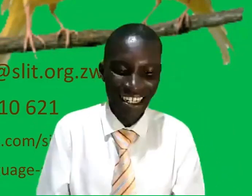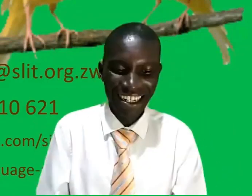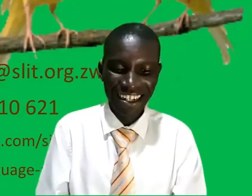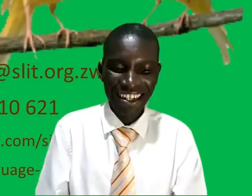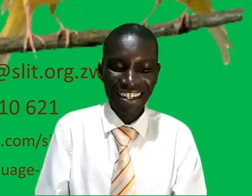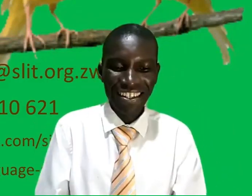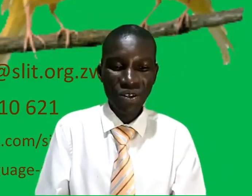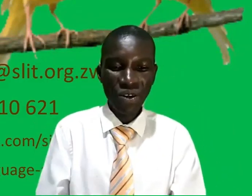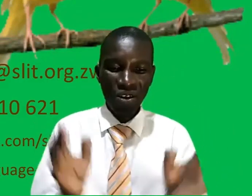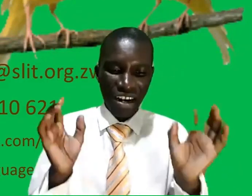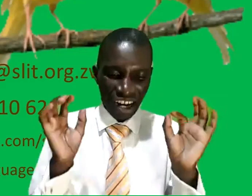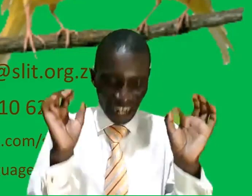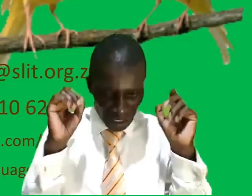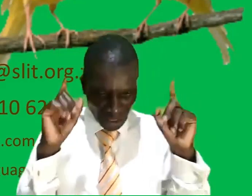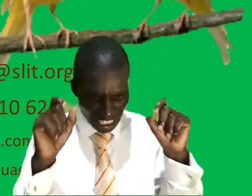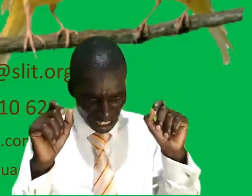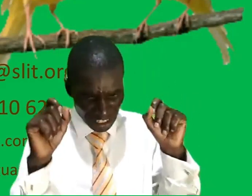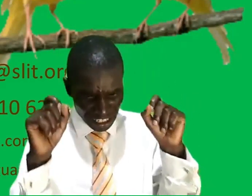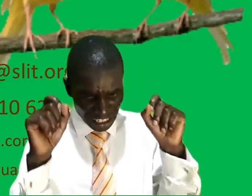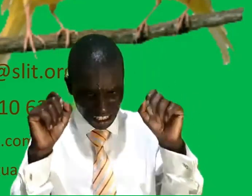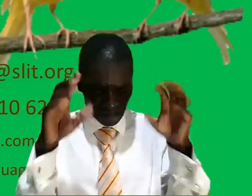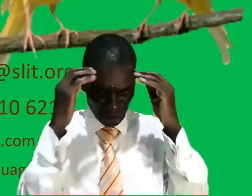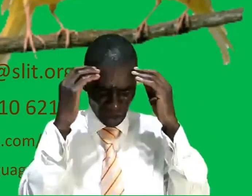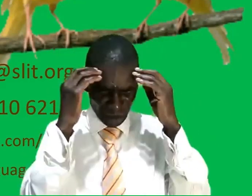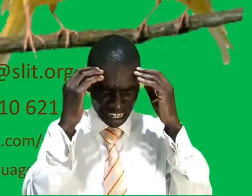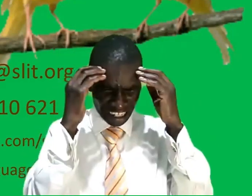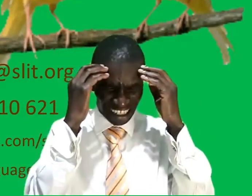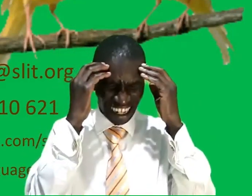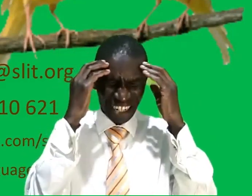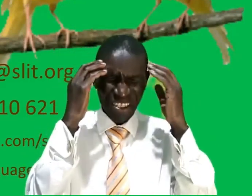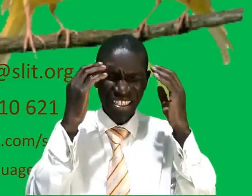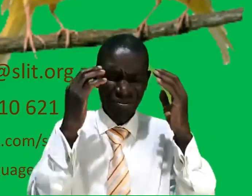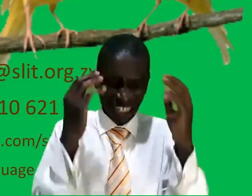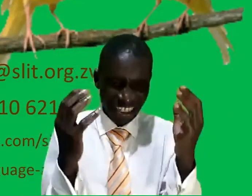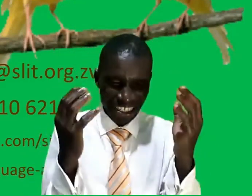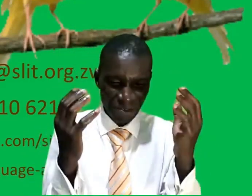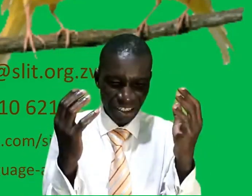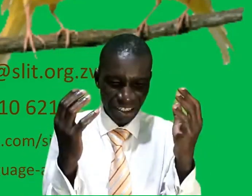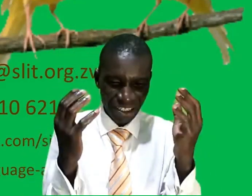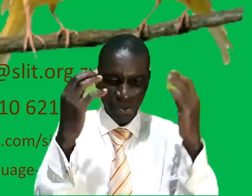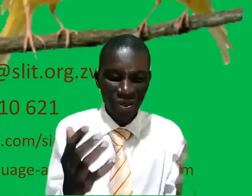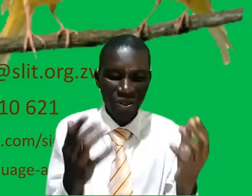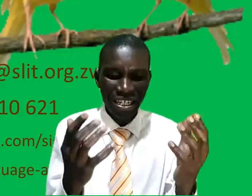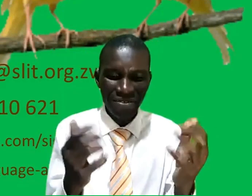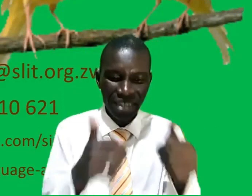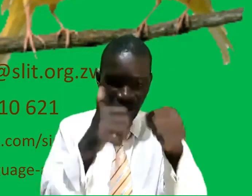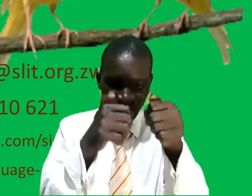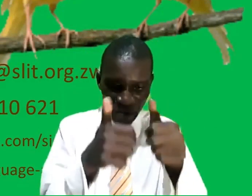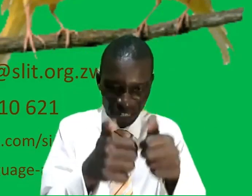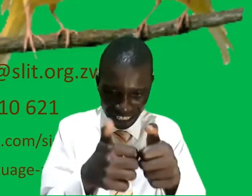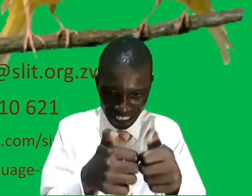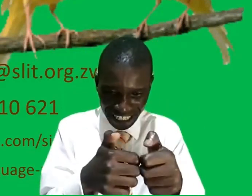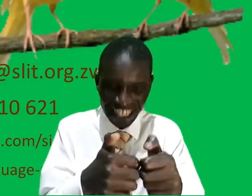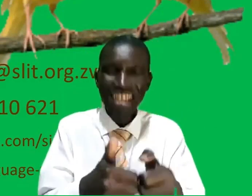sign. So I want to take out this from your mind that sign language is very difficult. We do it every day when